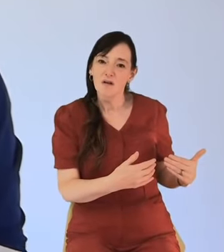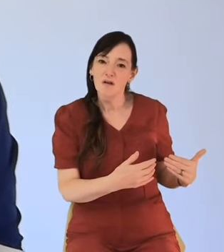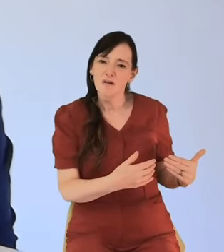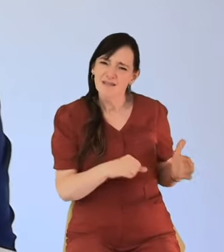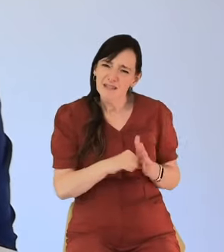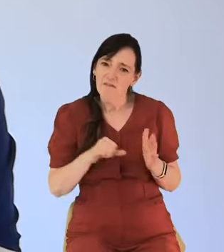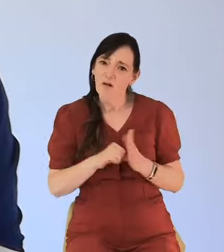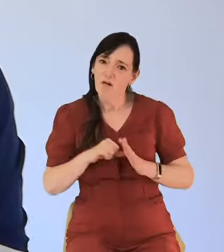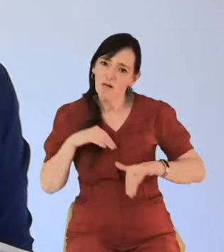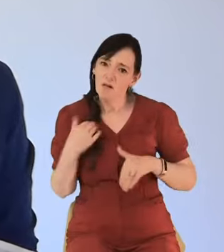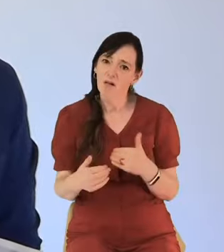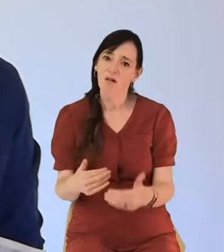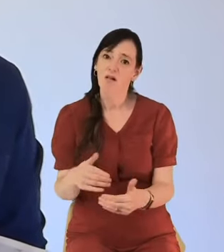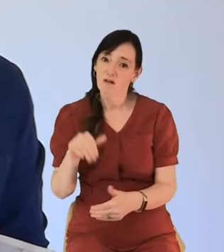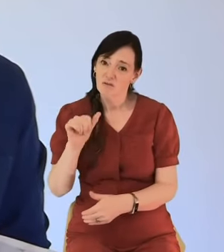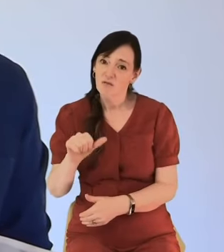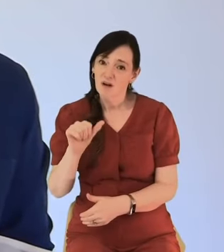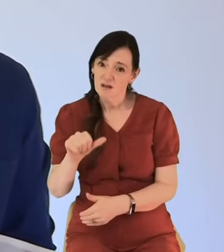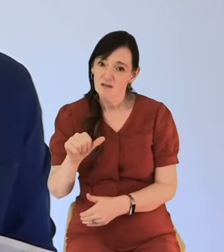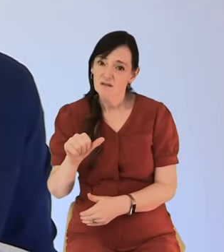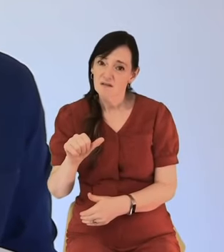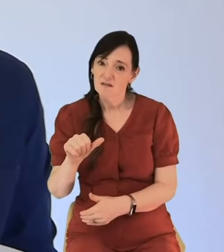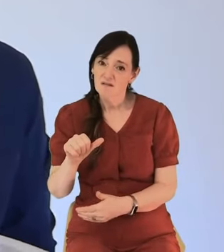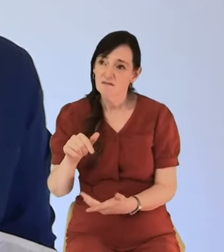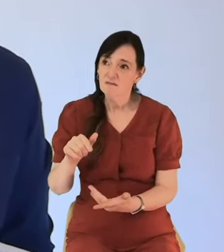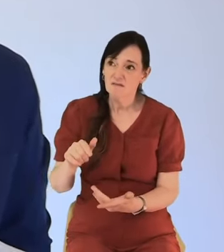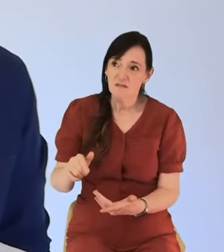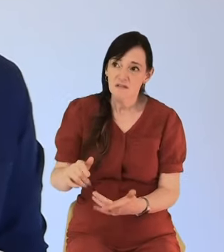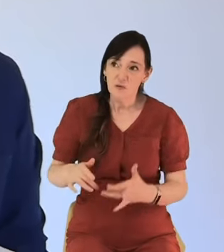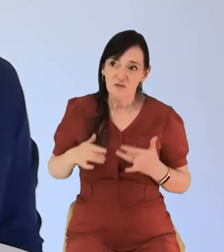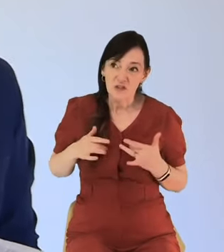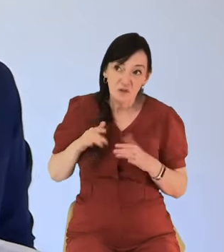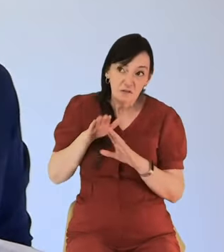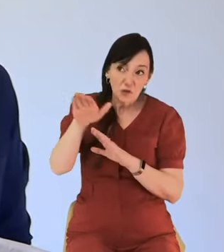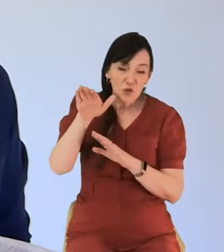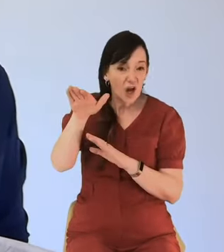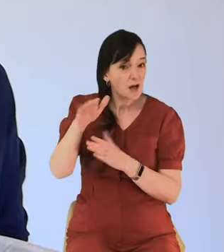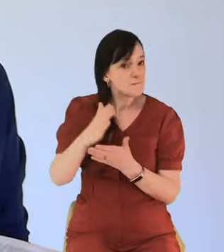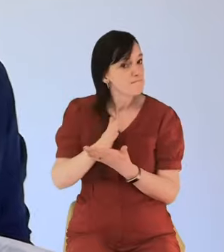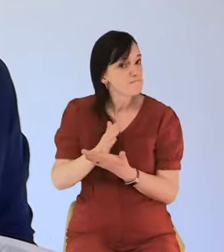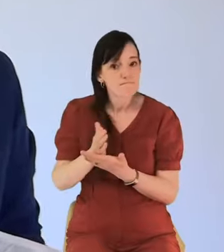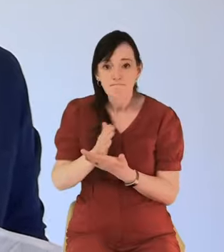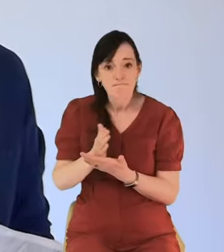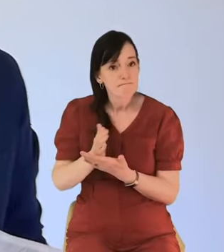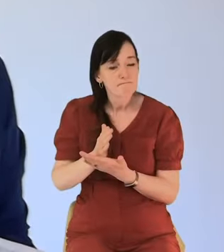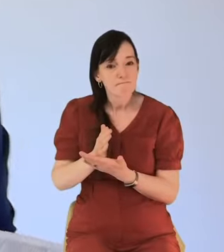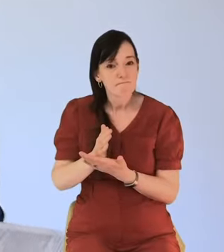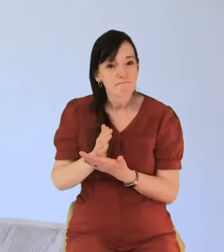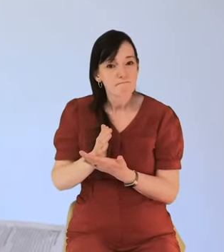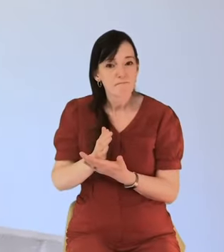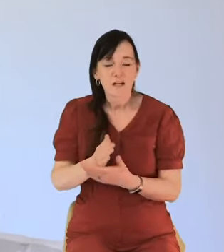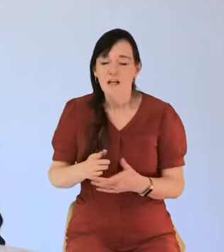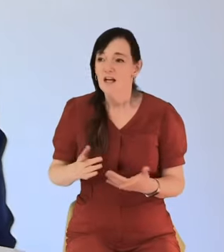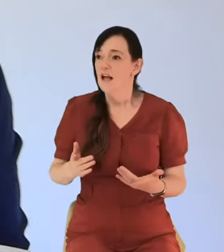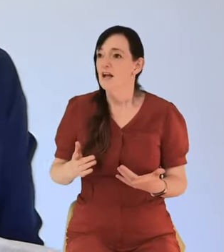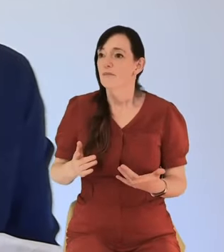hard to keep going if we're not sure about the future. Feels like we're in